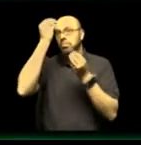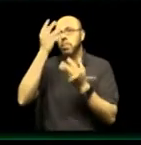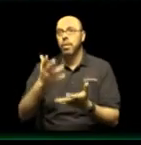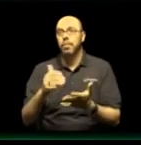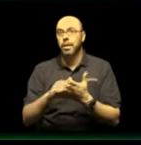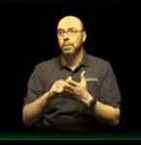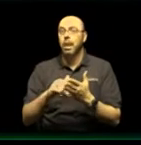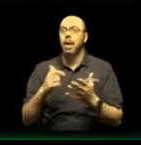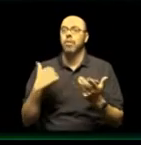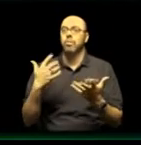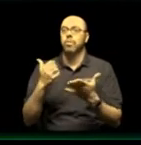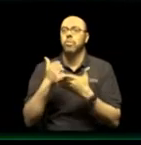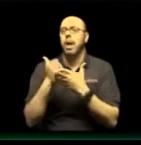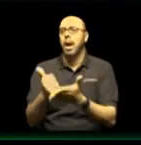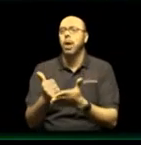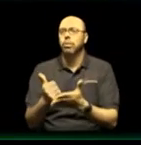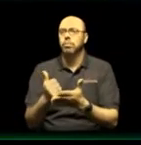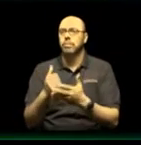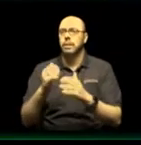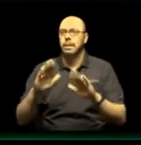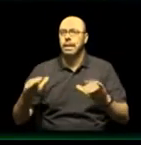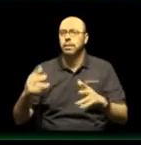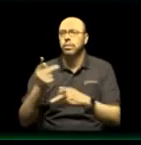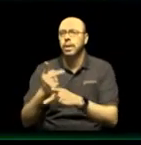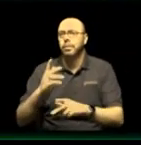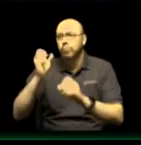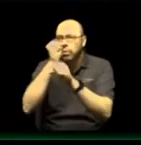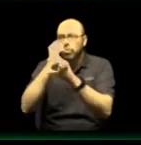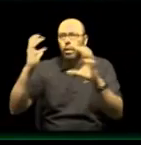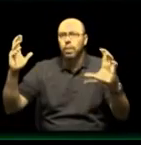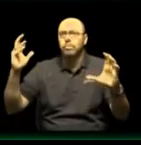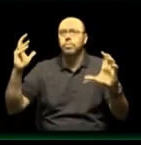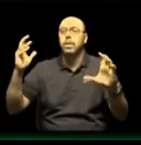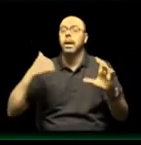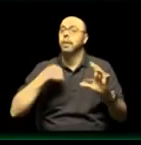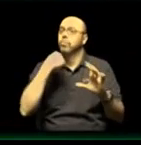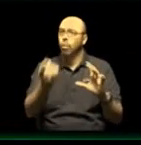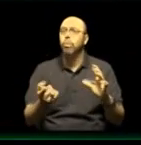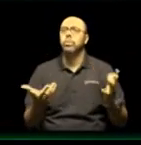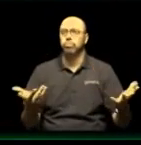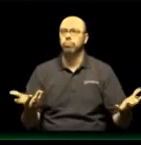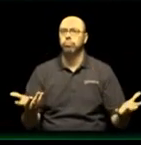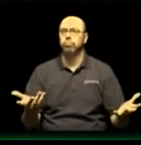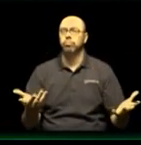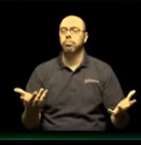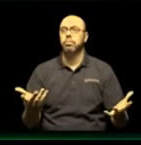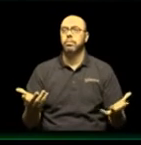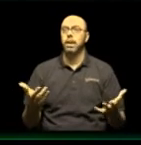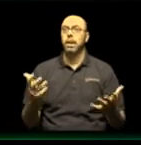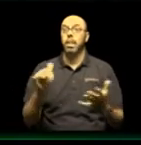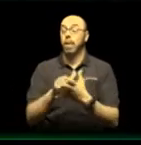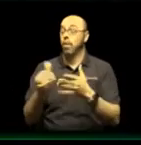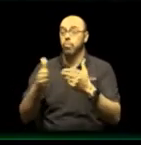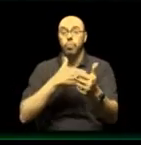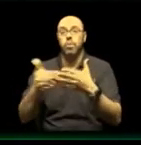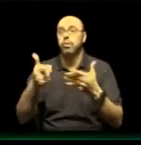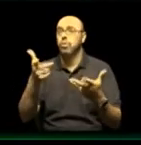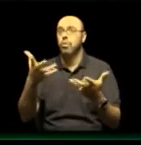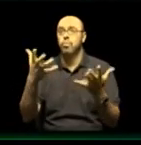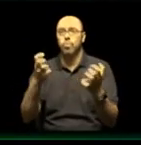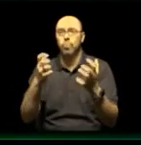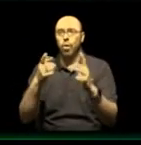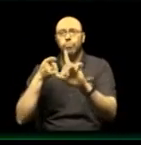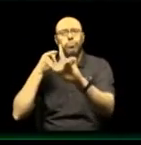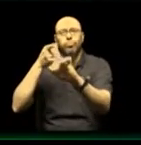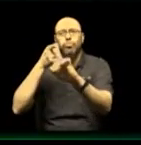helping kids, people's dreams, I told them that whatever you want to be,